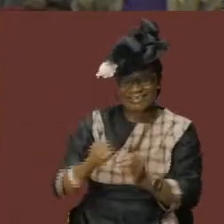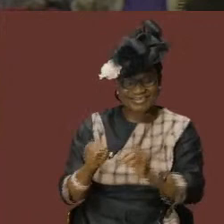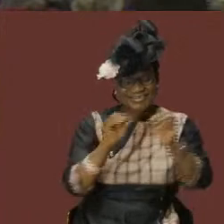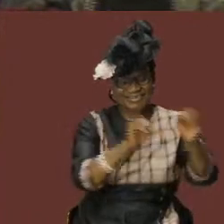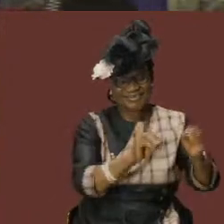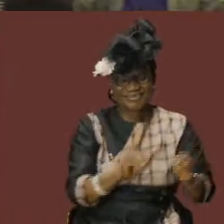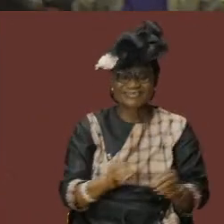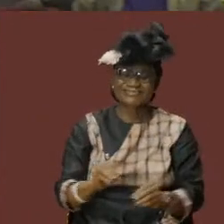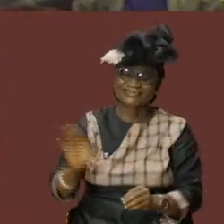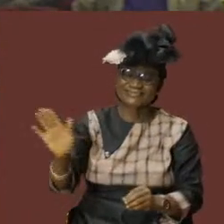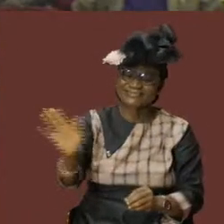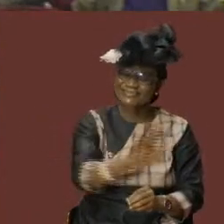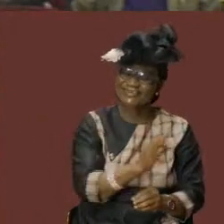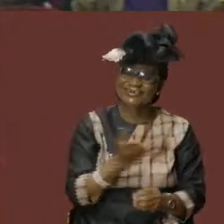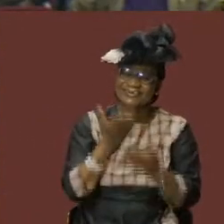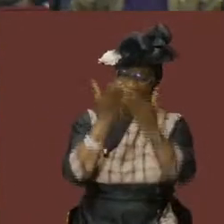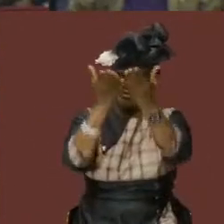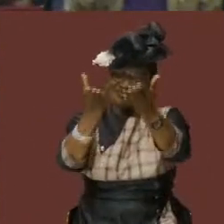offering.